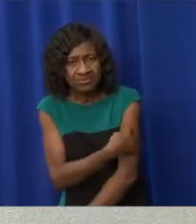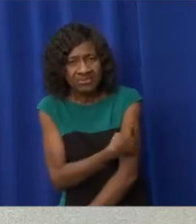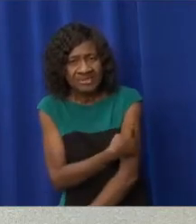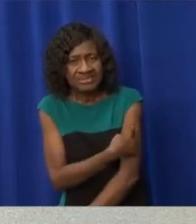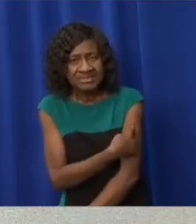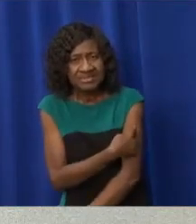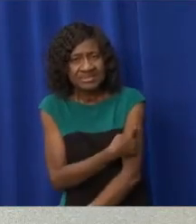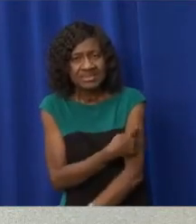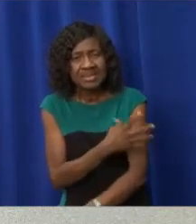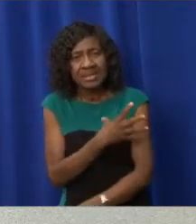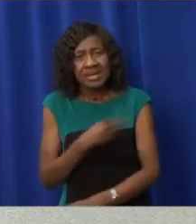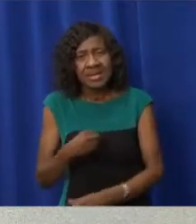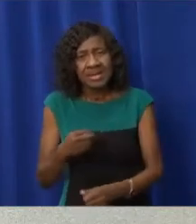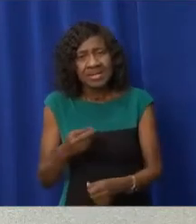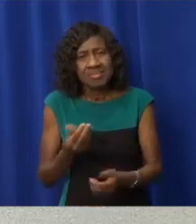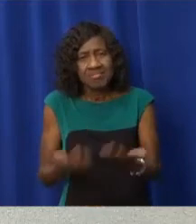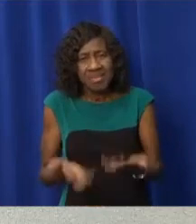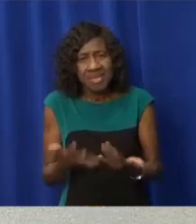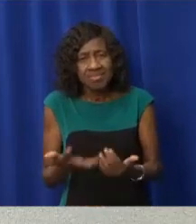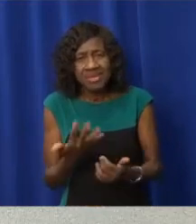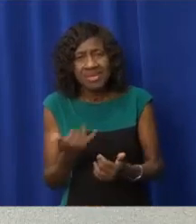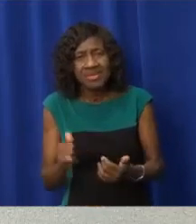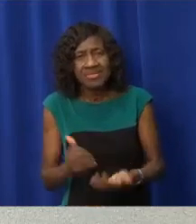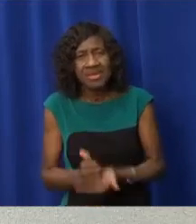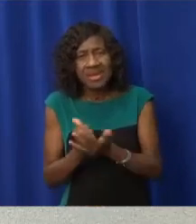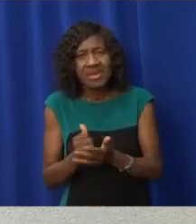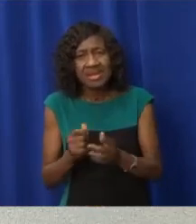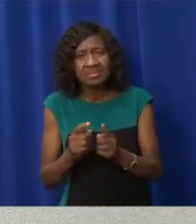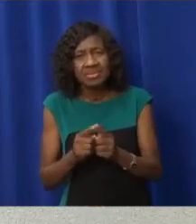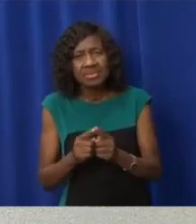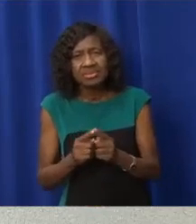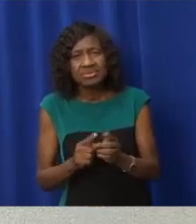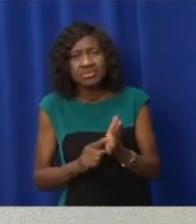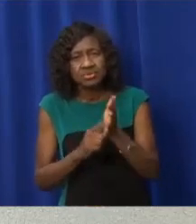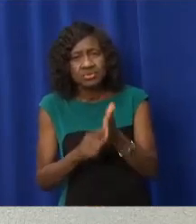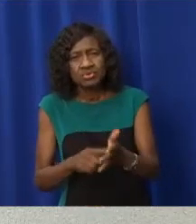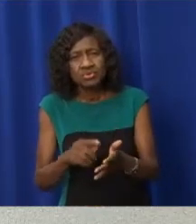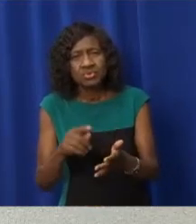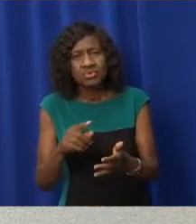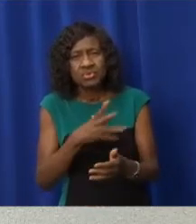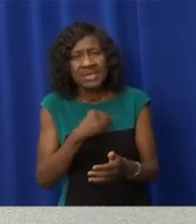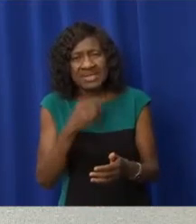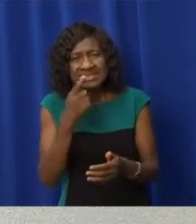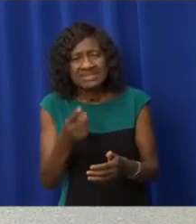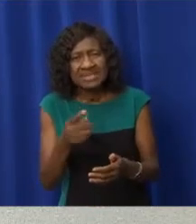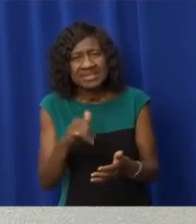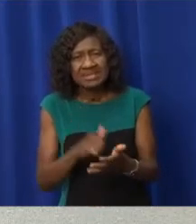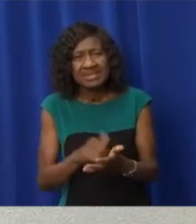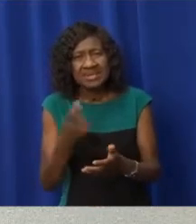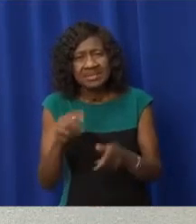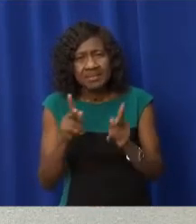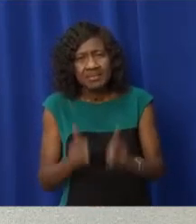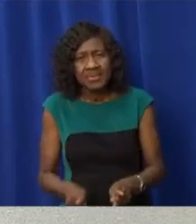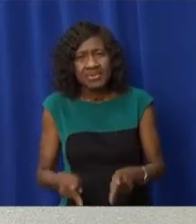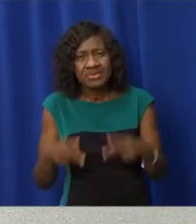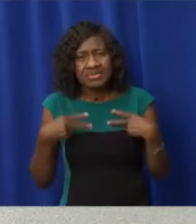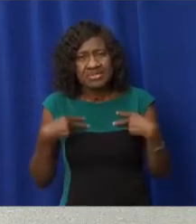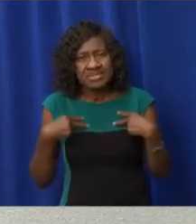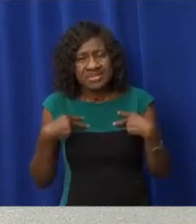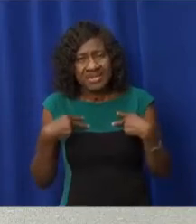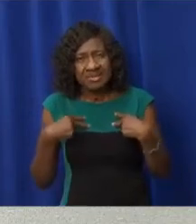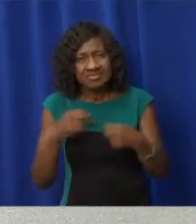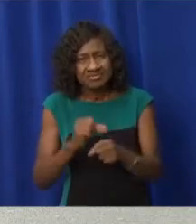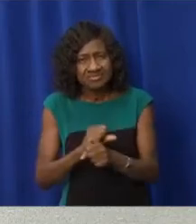and they may enable us to say this person is probably going to be, has had the infection, is probably going to be safe, and this person is probably not. But